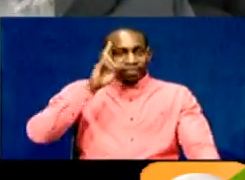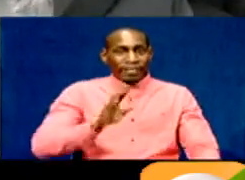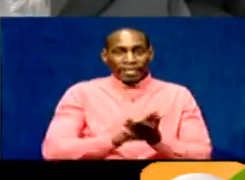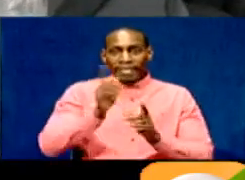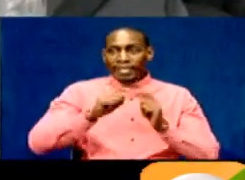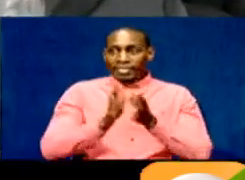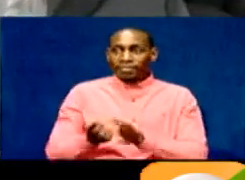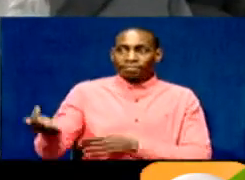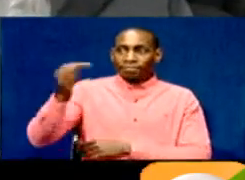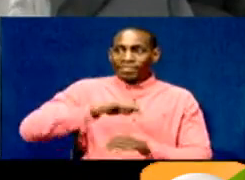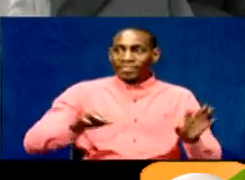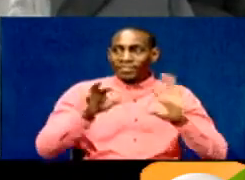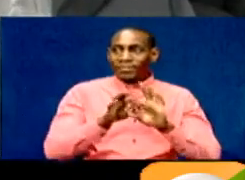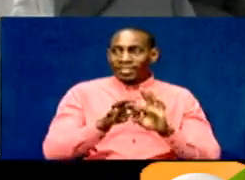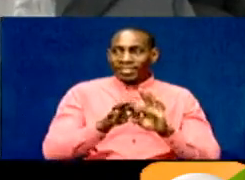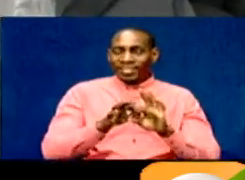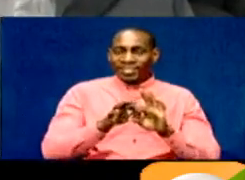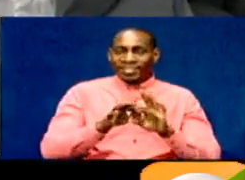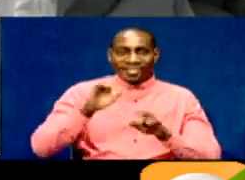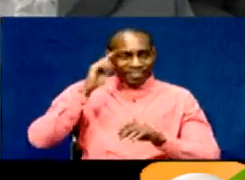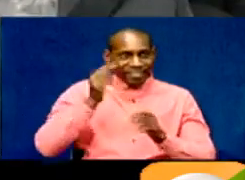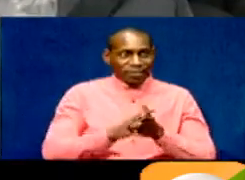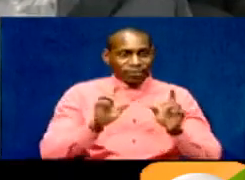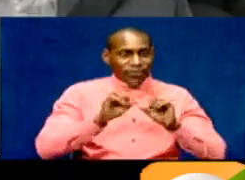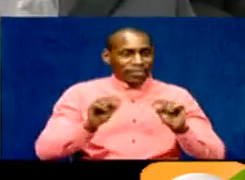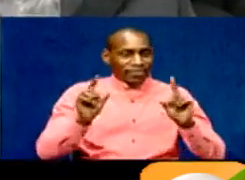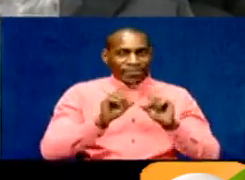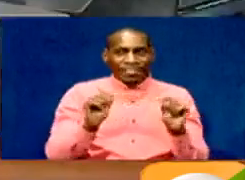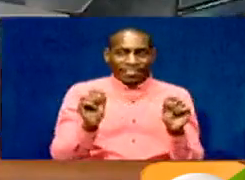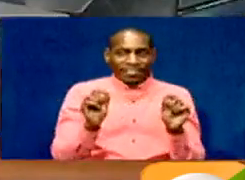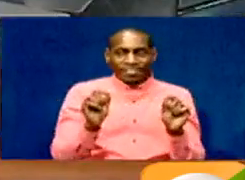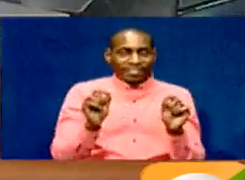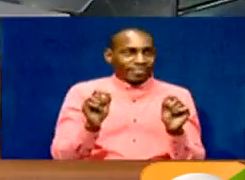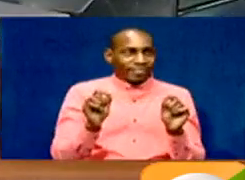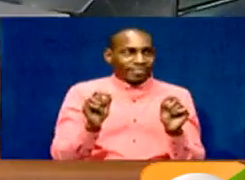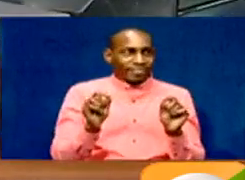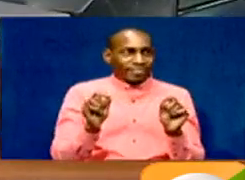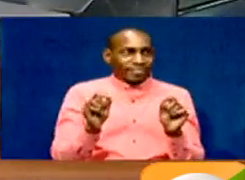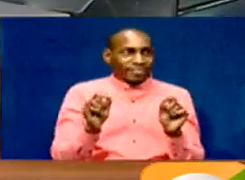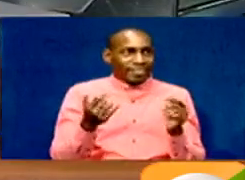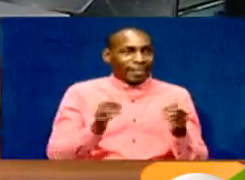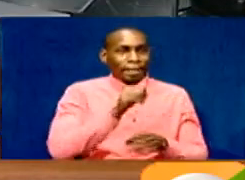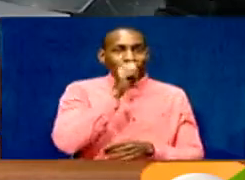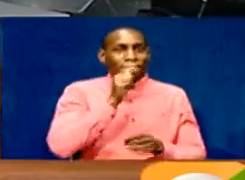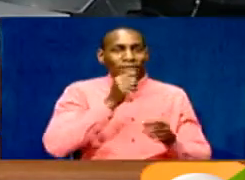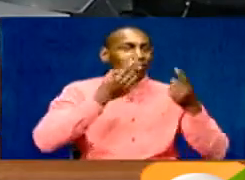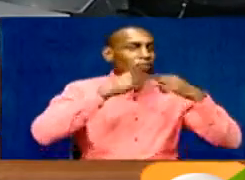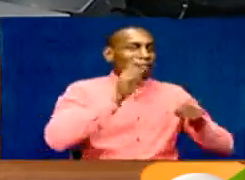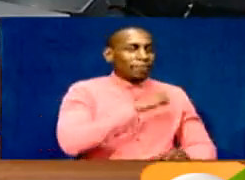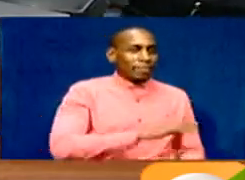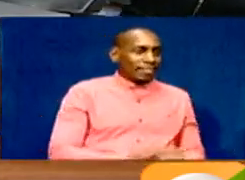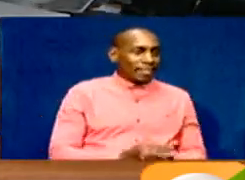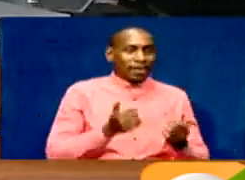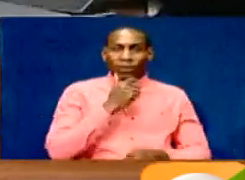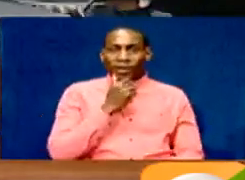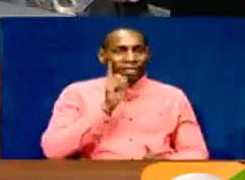the guys come in? I think yes. I've said what I have to. If I go past there, it will be something else. Absolutely. Your secret is out. So you're